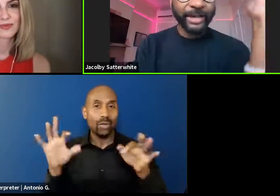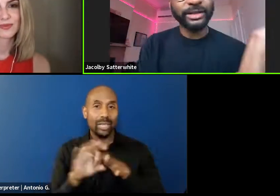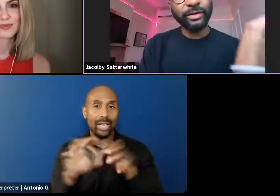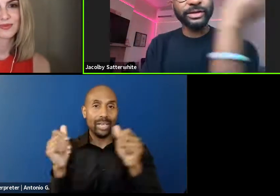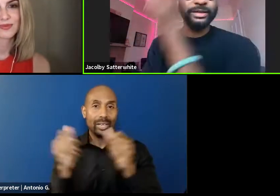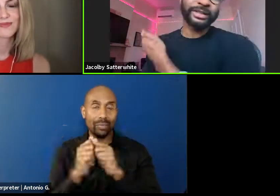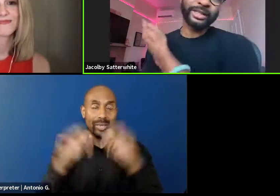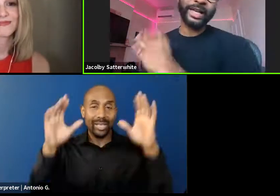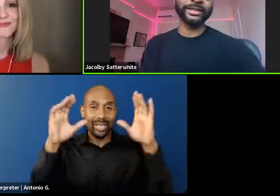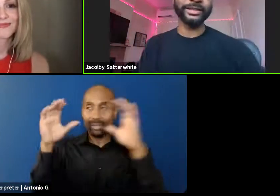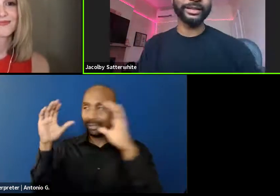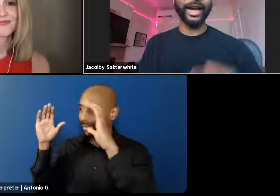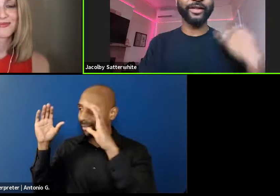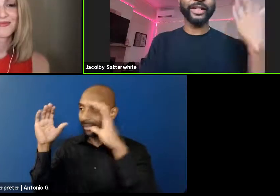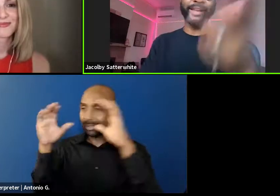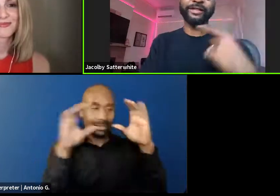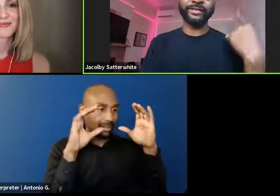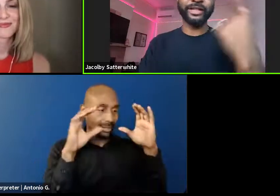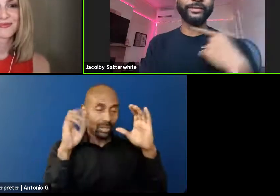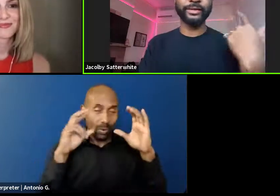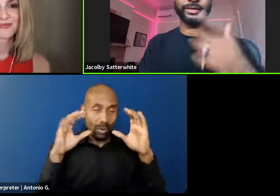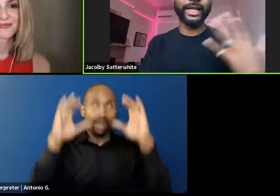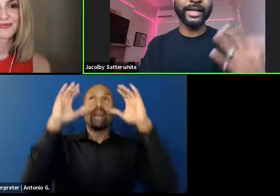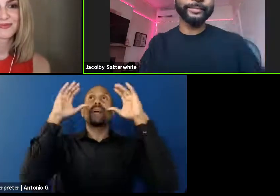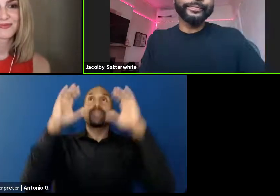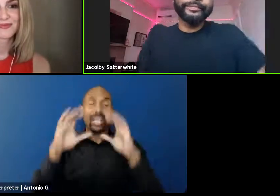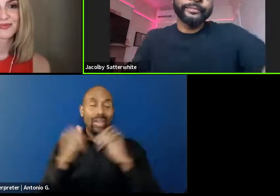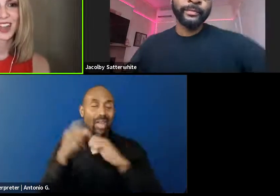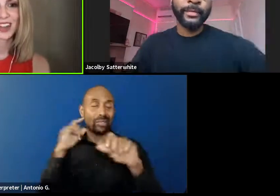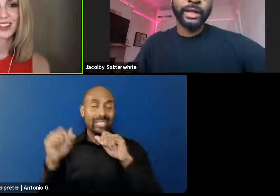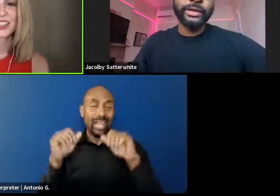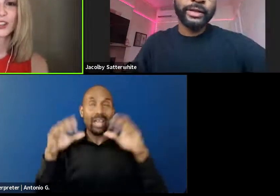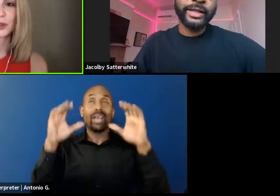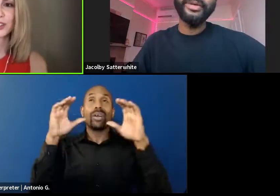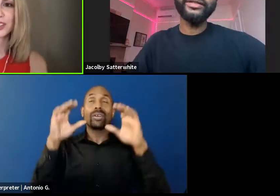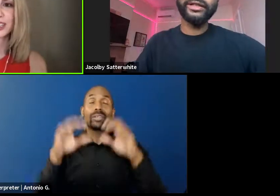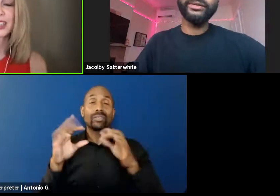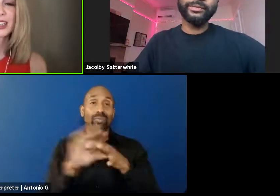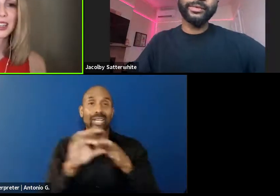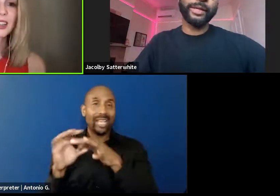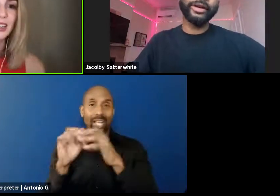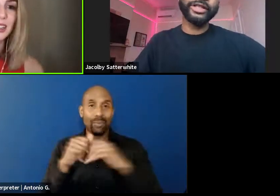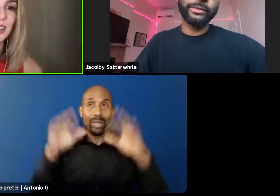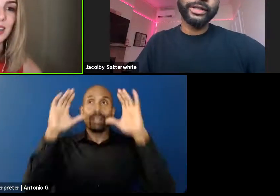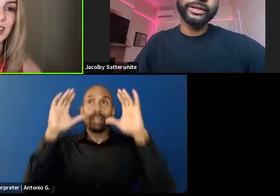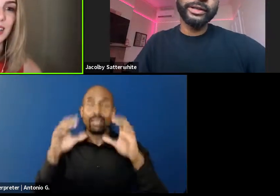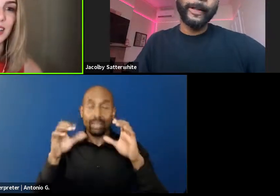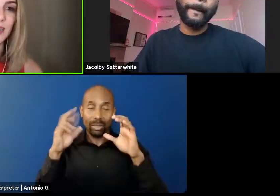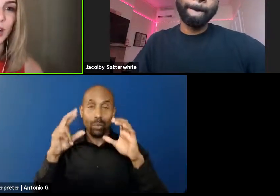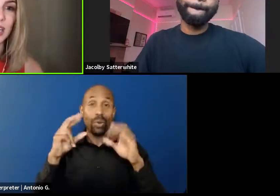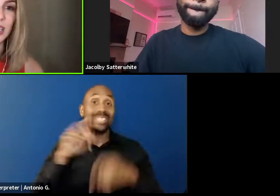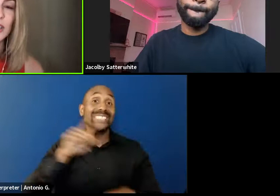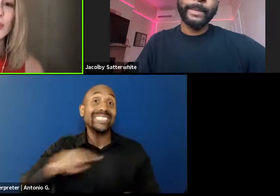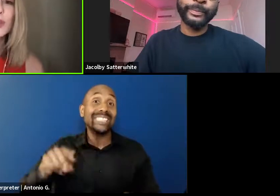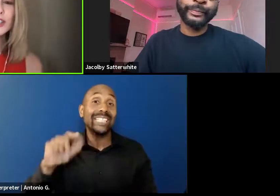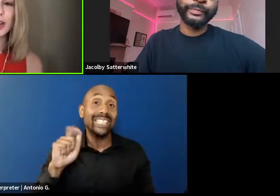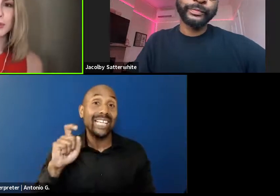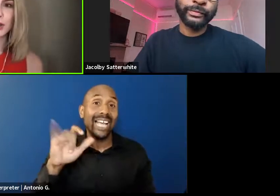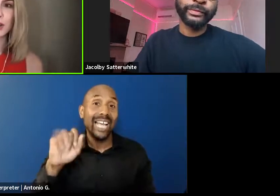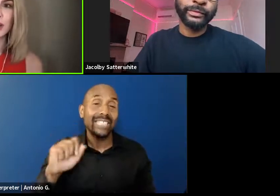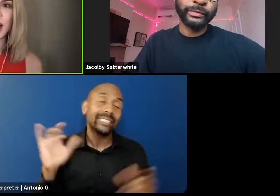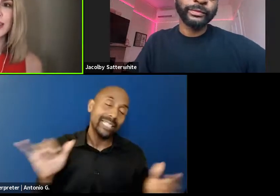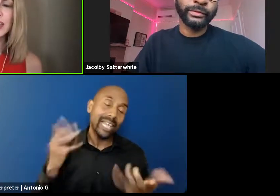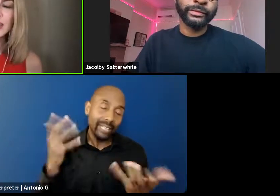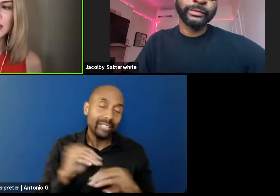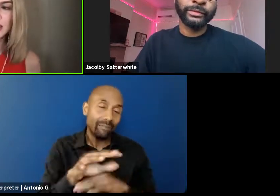the y-axis versus the z-axis and how the narrative can influence that. Yeah, that's interesting. That's basically what that project was. Right. So this